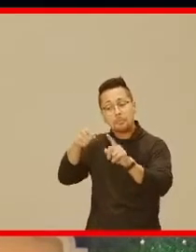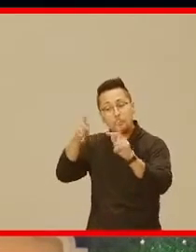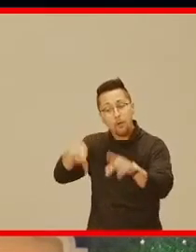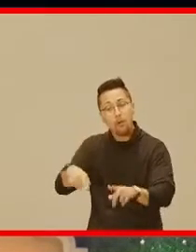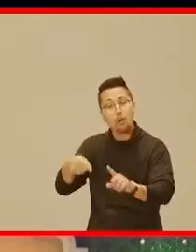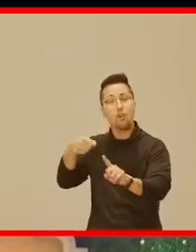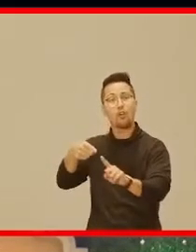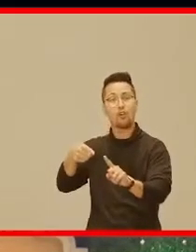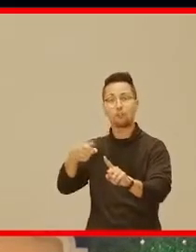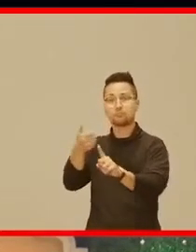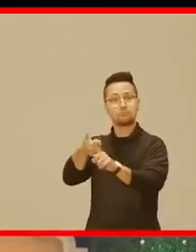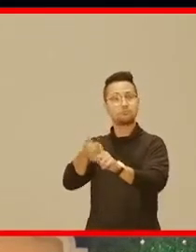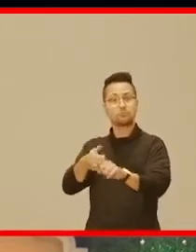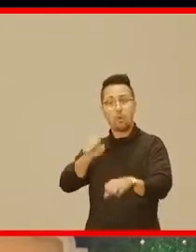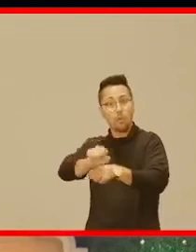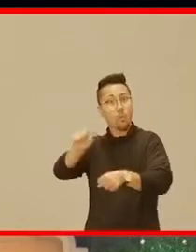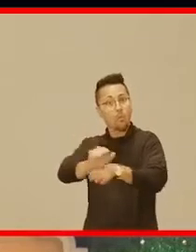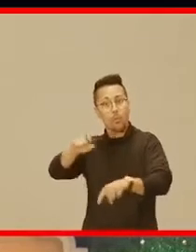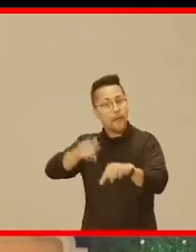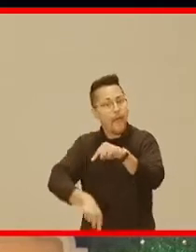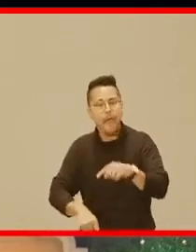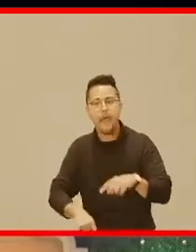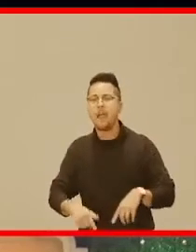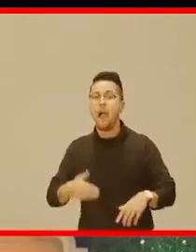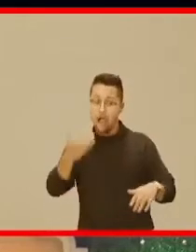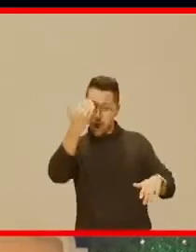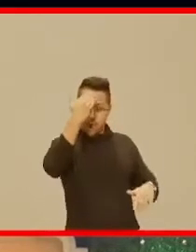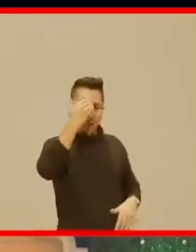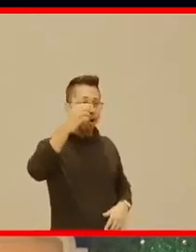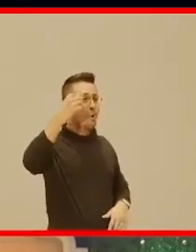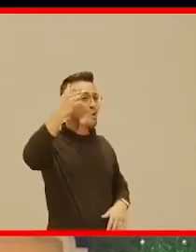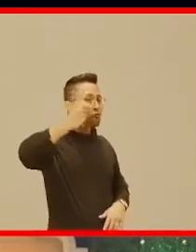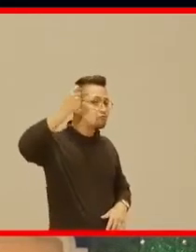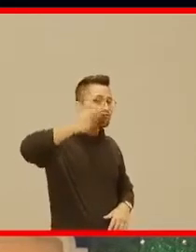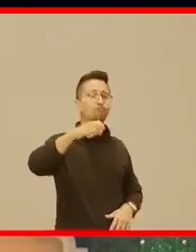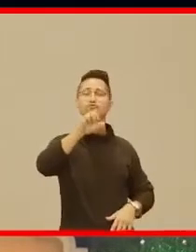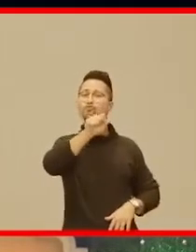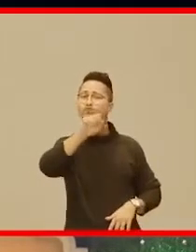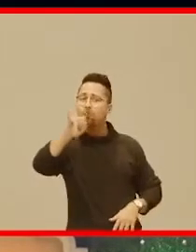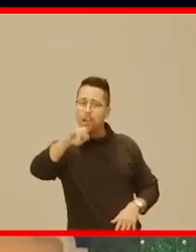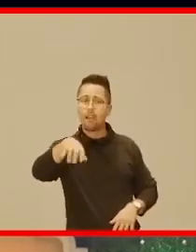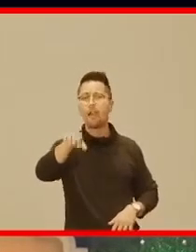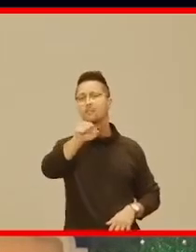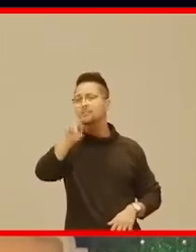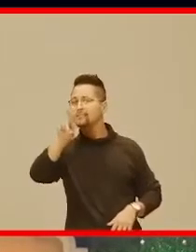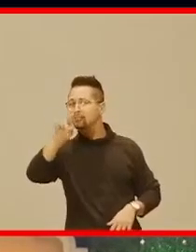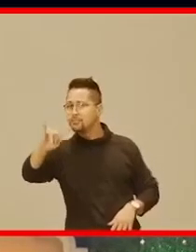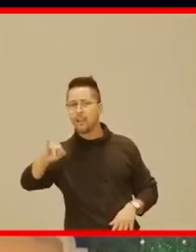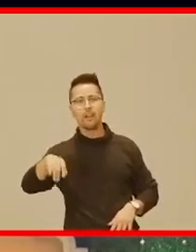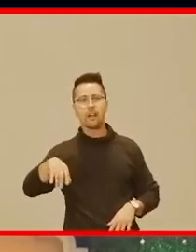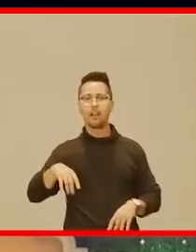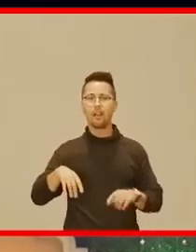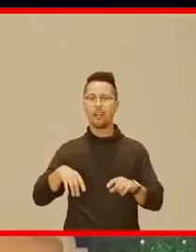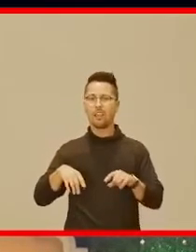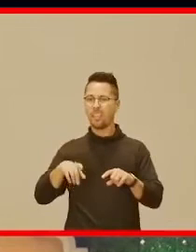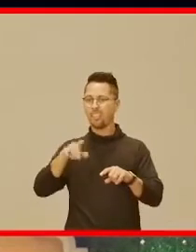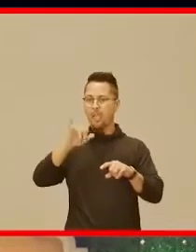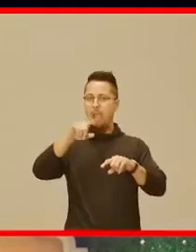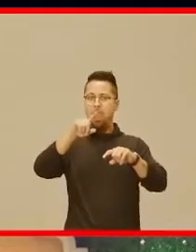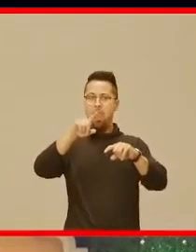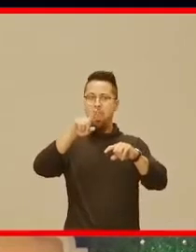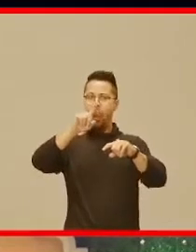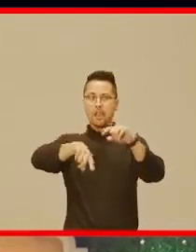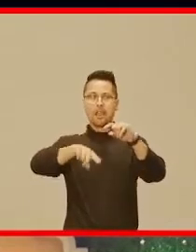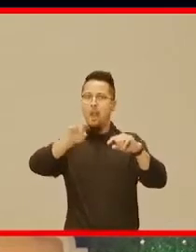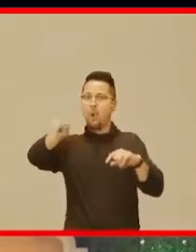actually work, and even though like Social Security cannot actually be the only, or food stamps cannot really